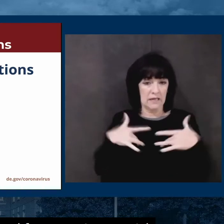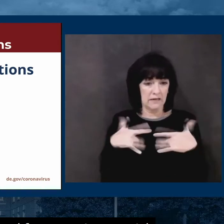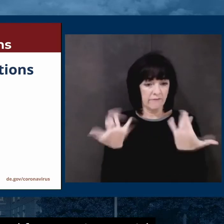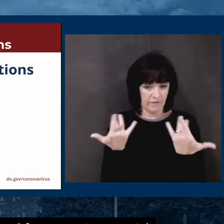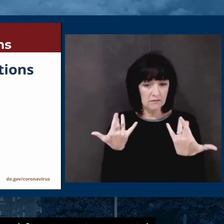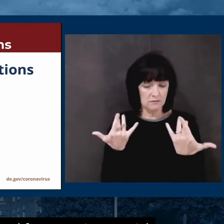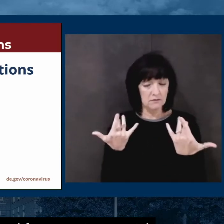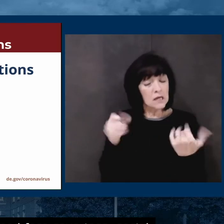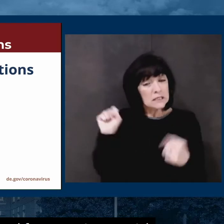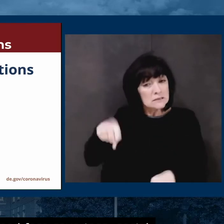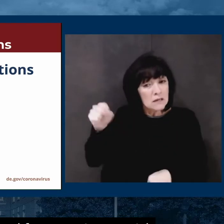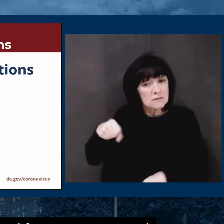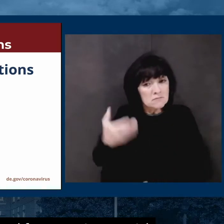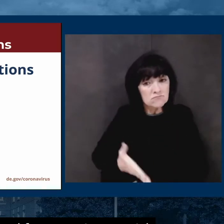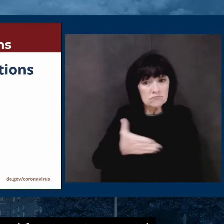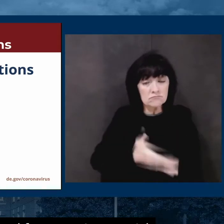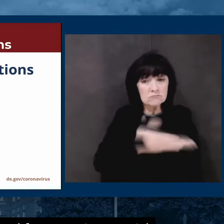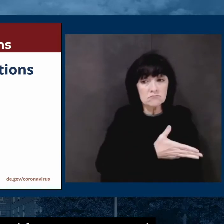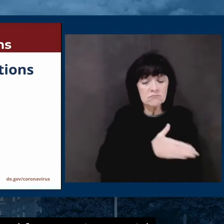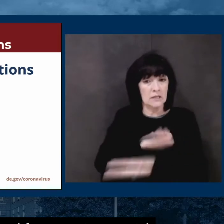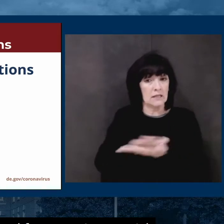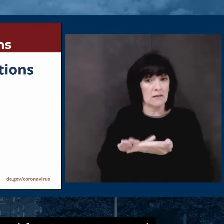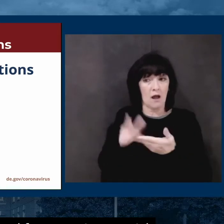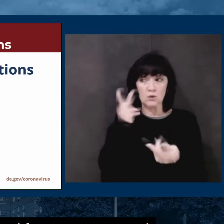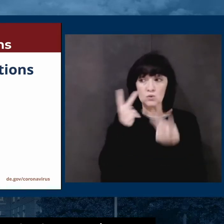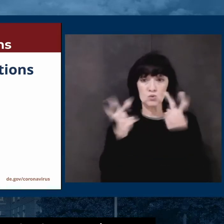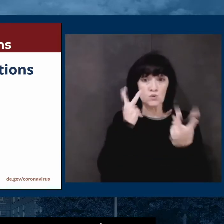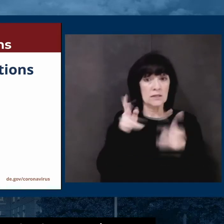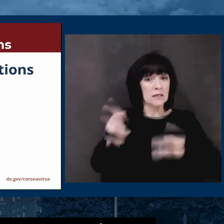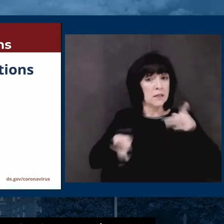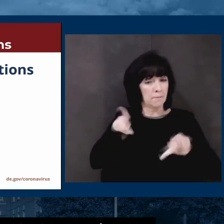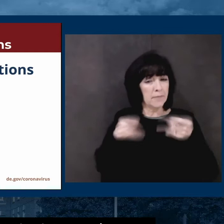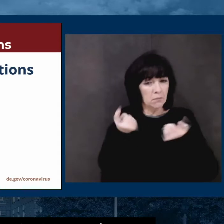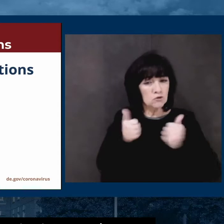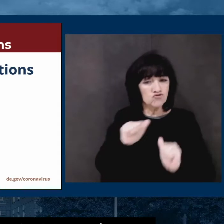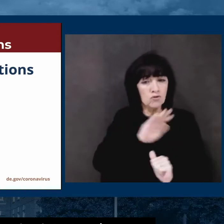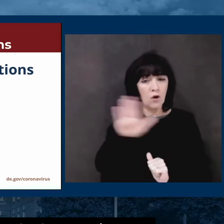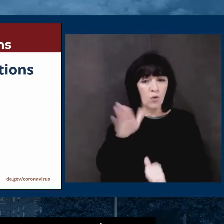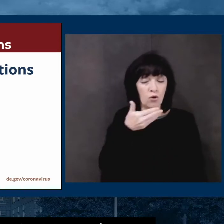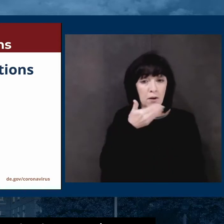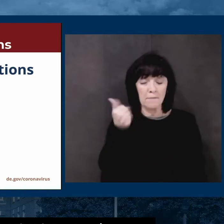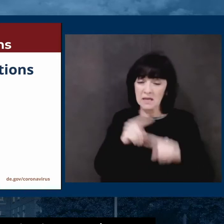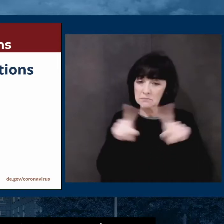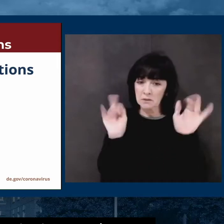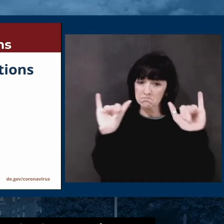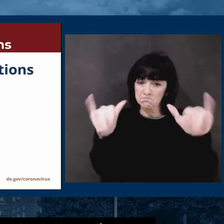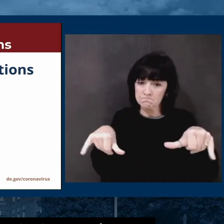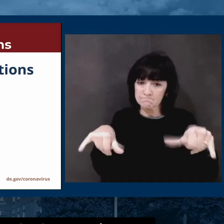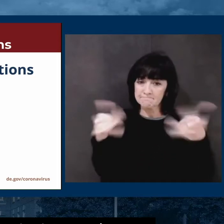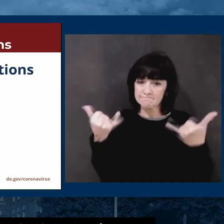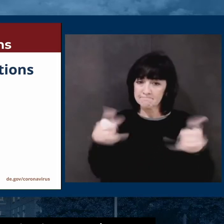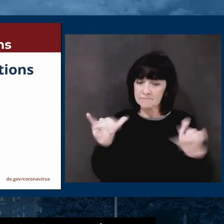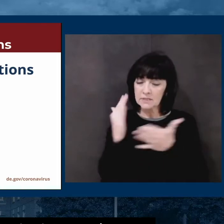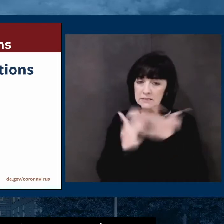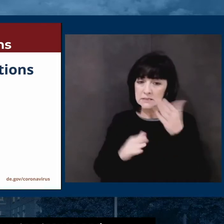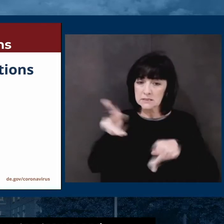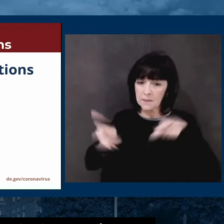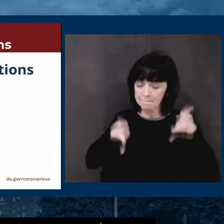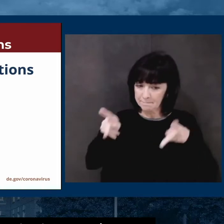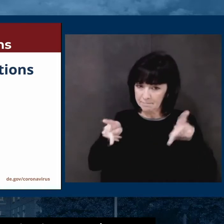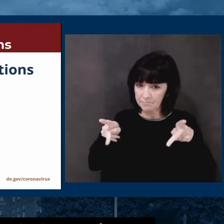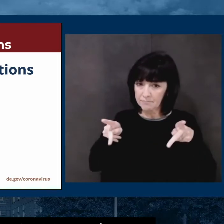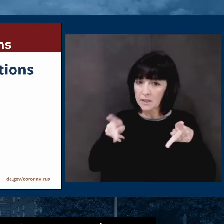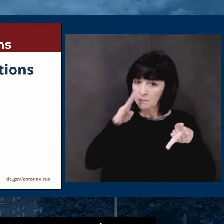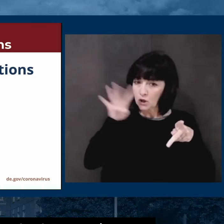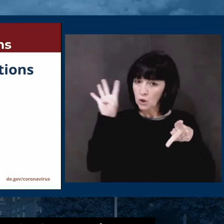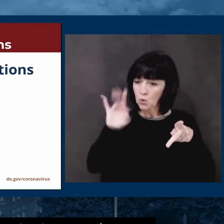really making an honest effort to do the right thing. But, as we've been in this for,